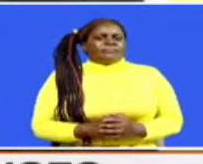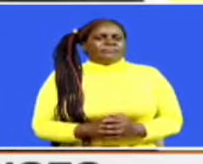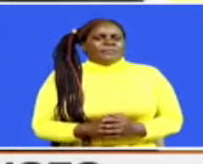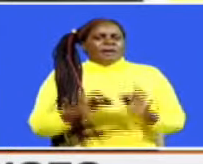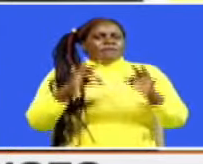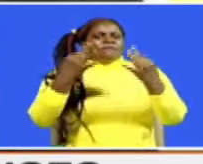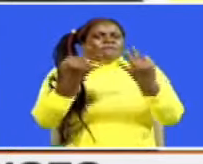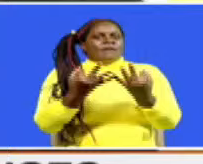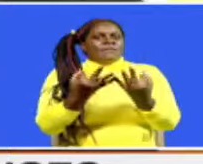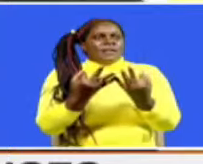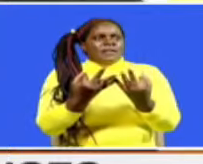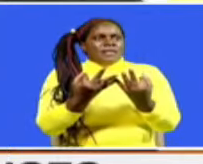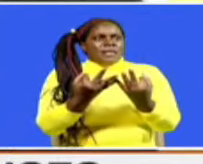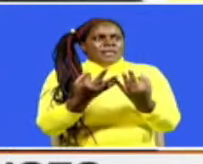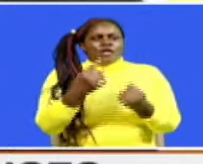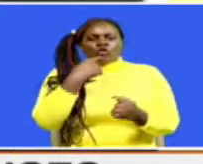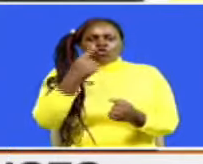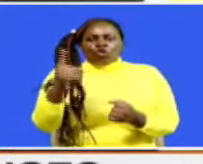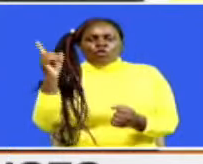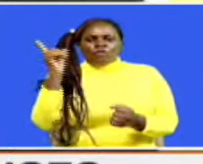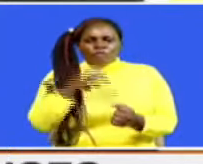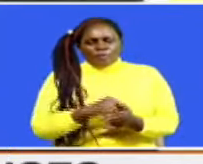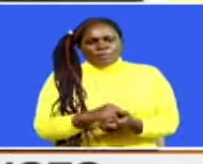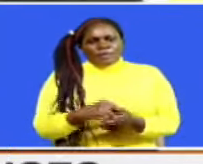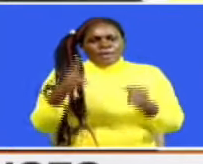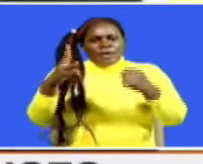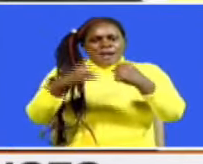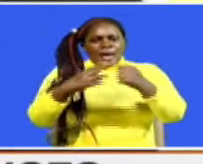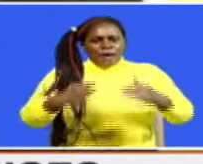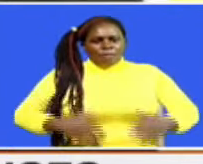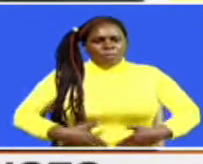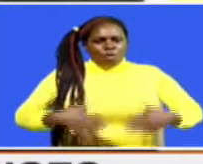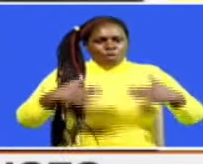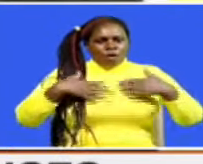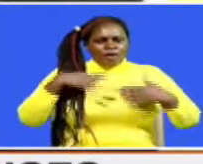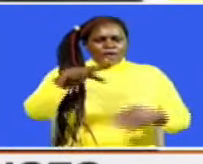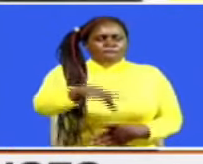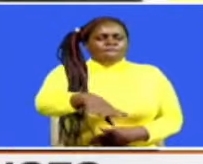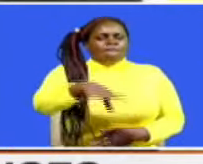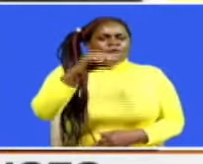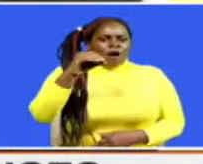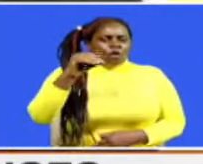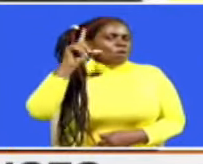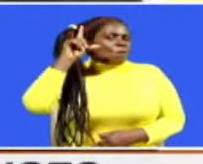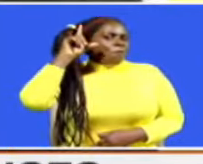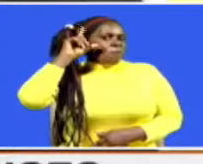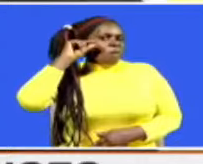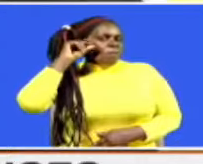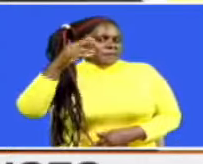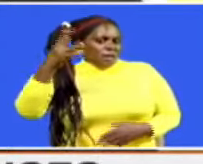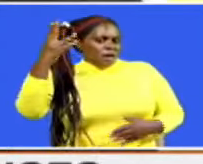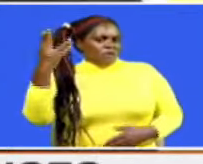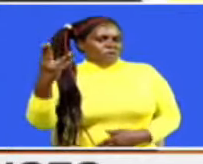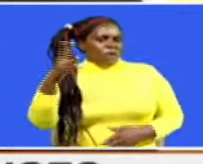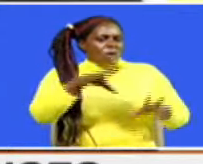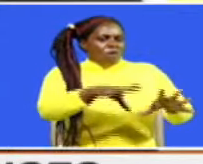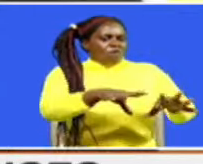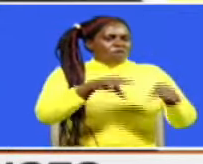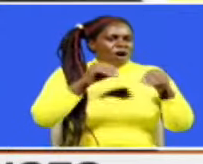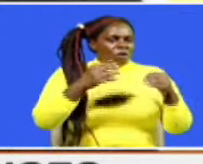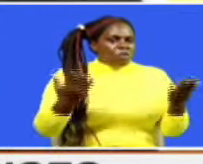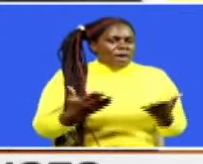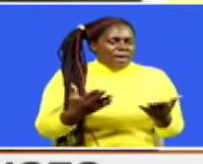their families have been duly informed. 9 bodies were retrieved from Mombasa, while 4 were